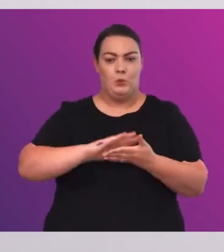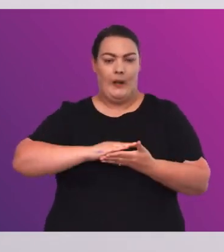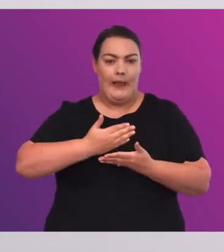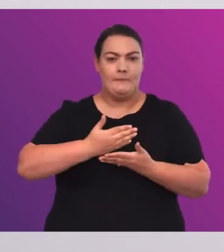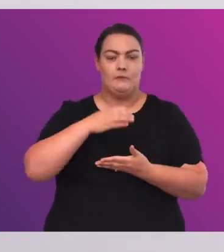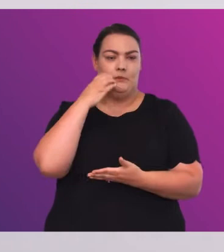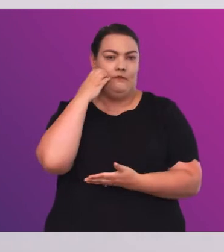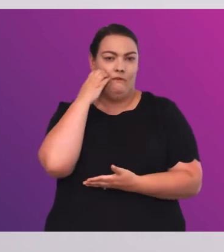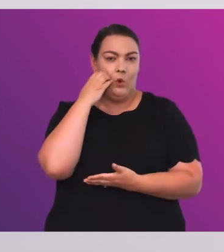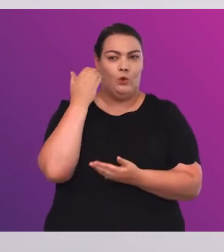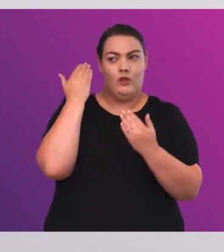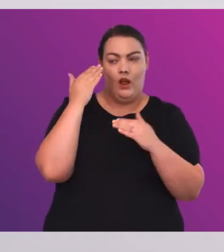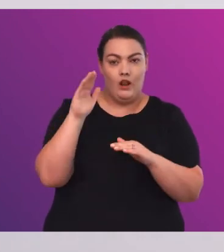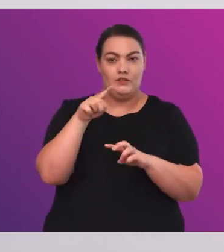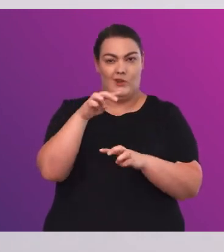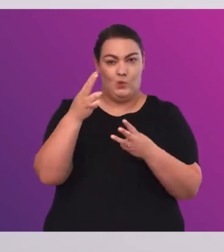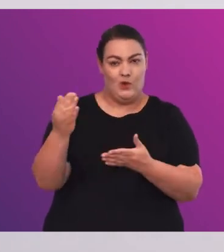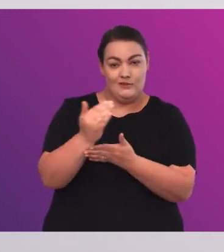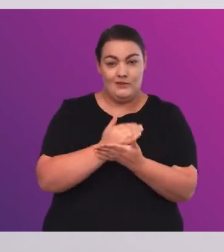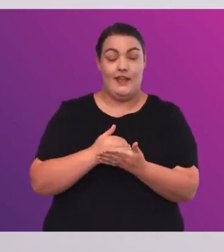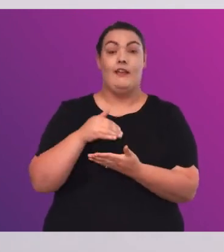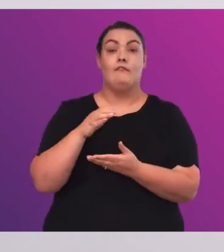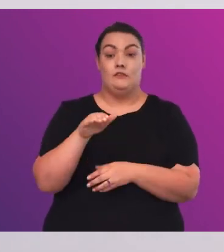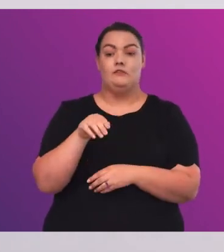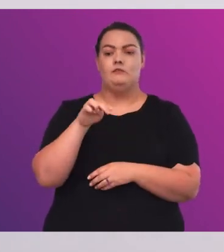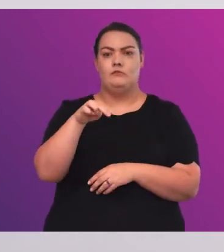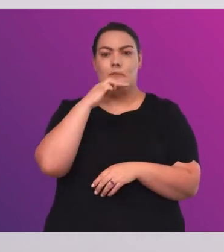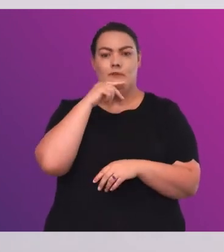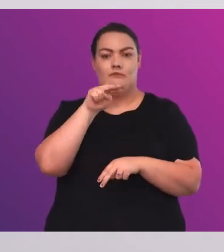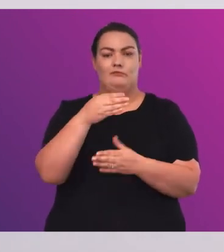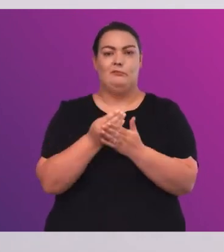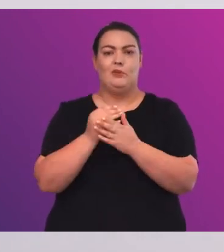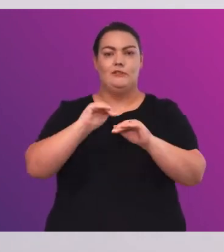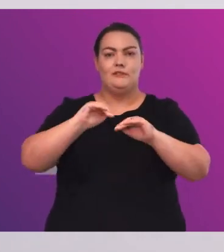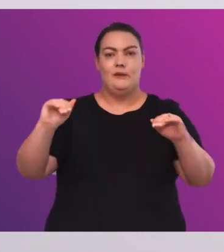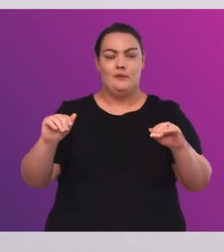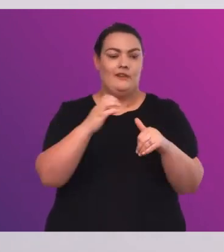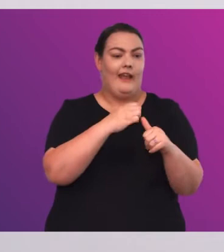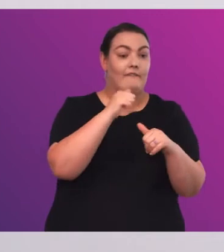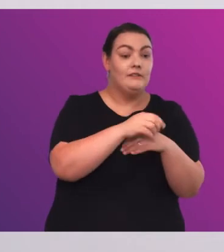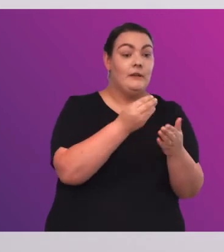or a phone, this account lets you keep your money separate from your day-to-day money.